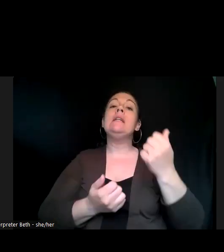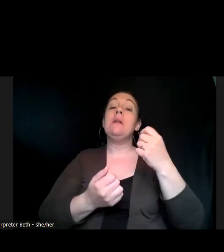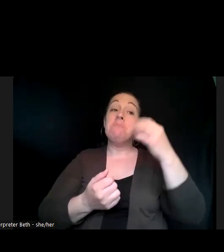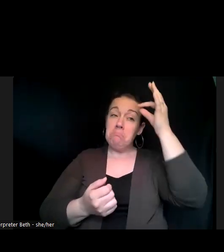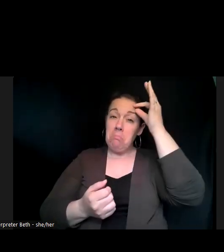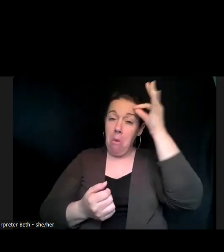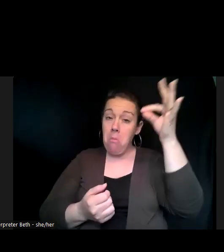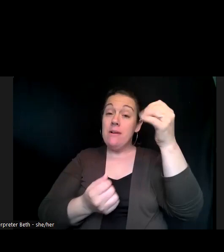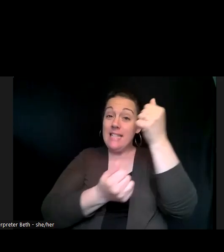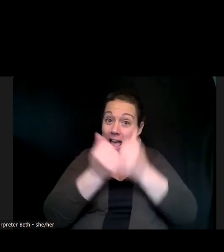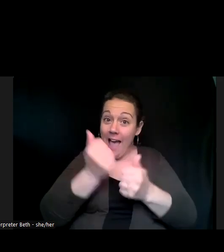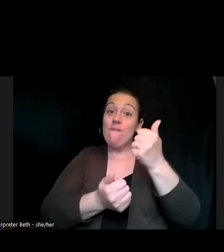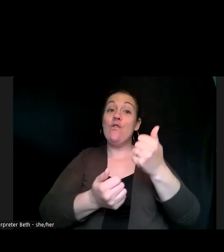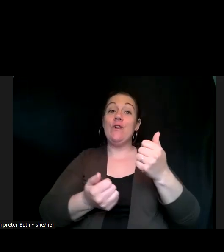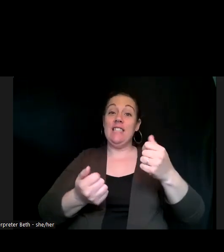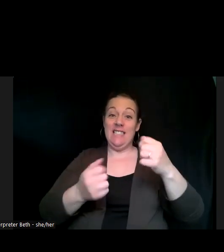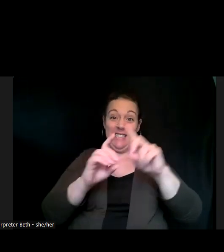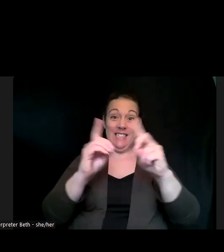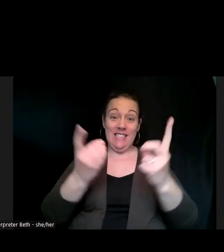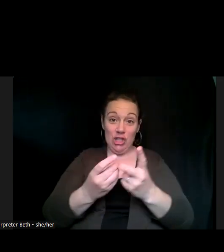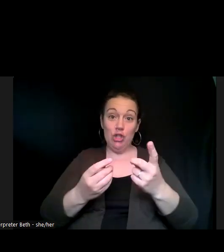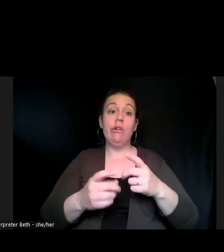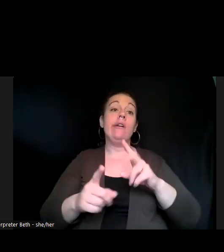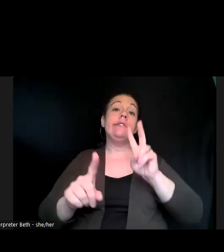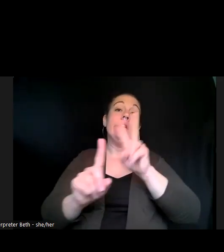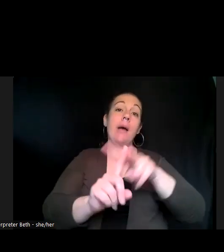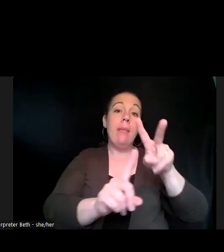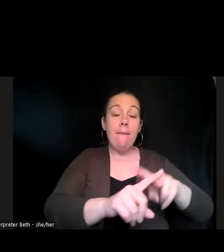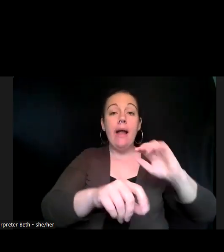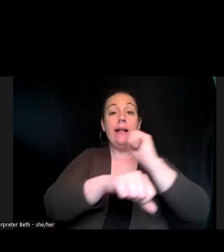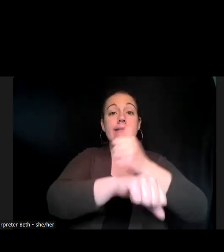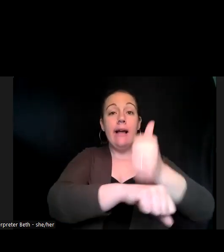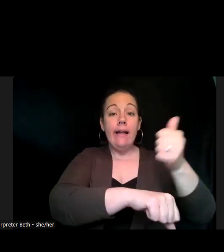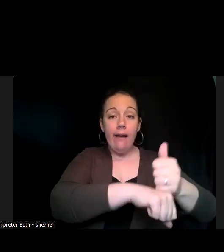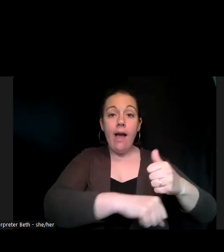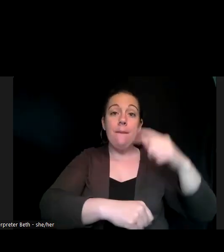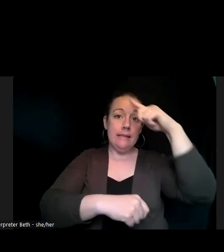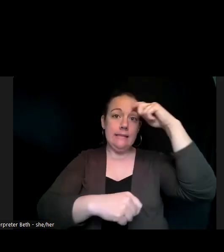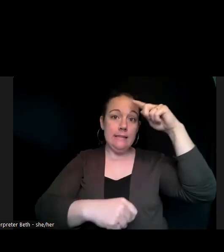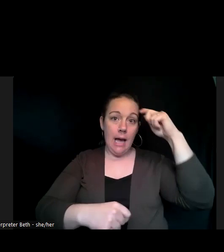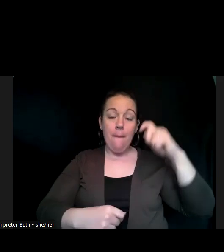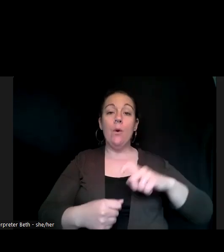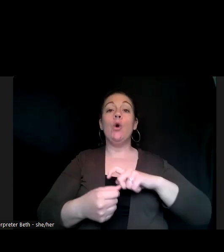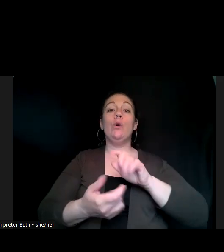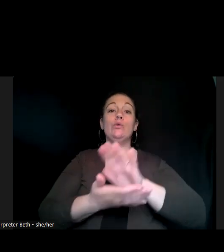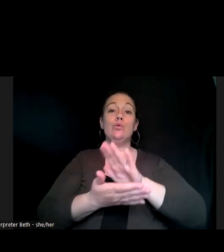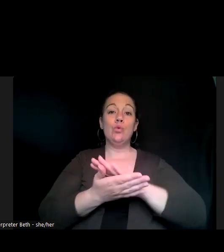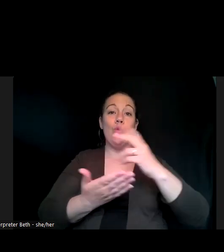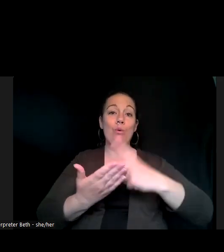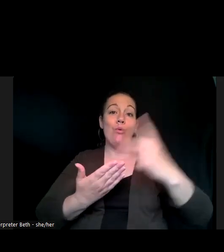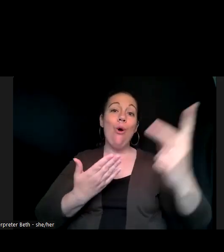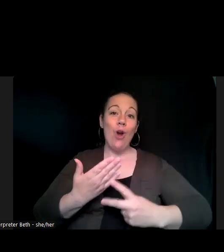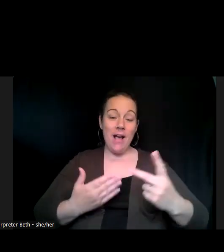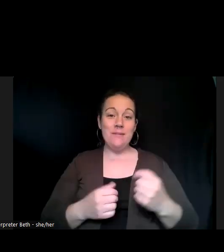is implementing summer programs. One of the things that we're thinking about a lot is how can we make sure that this is done